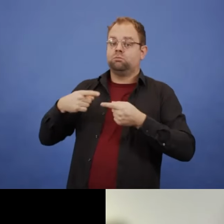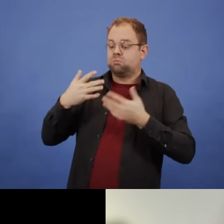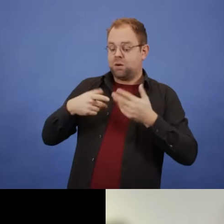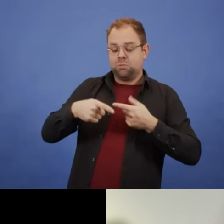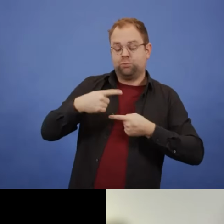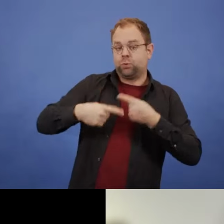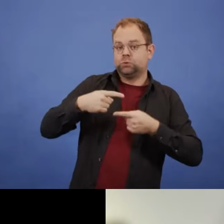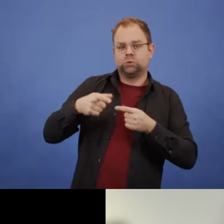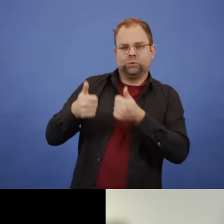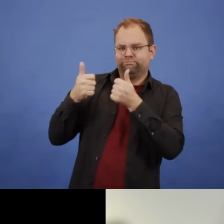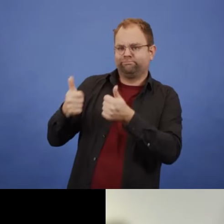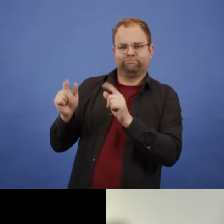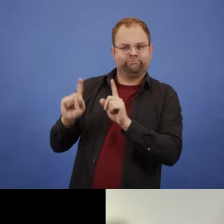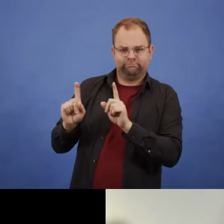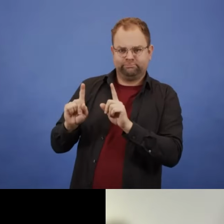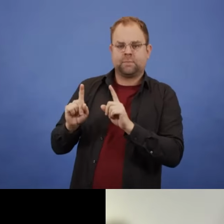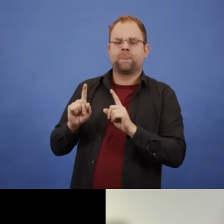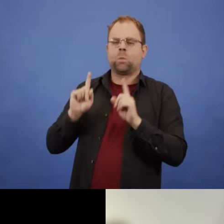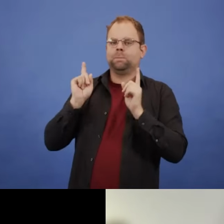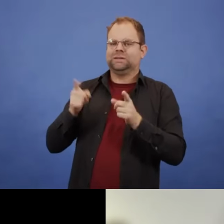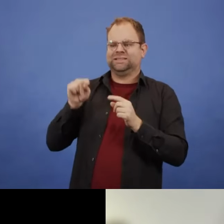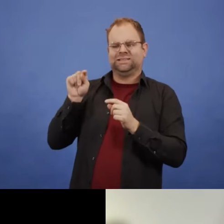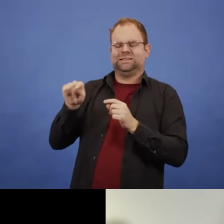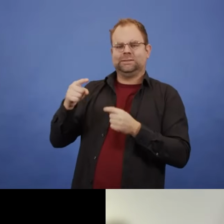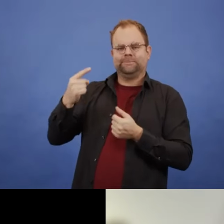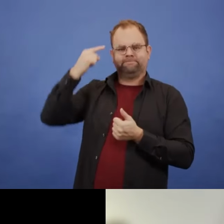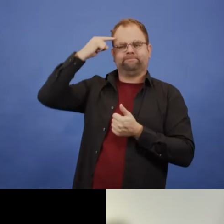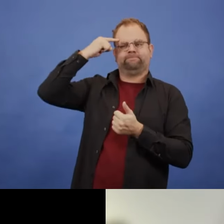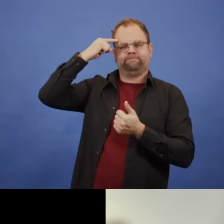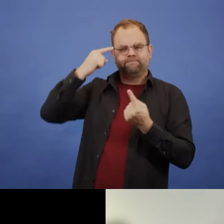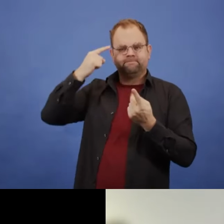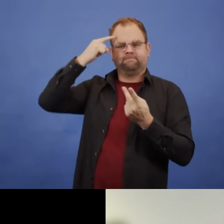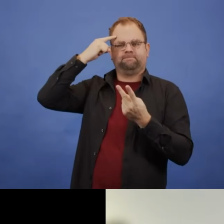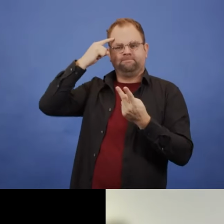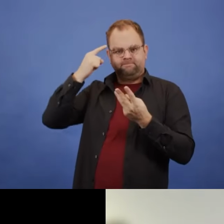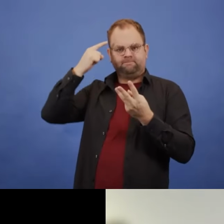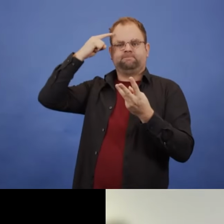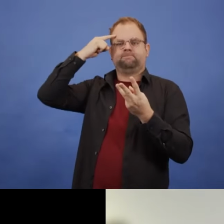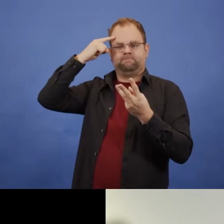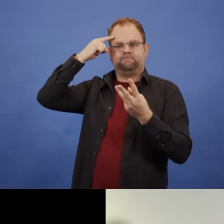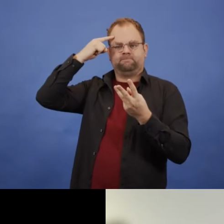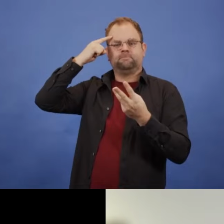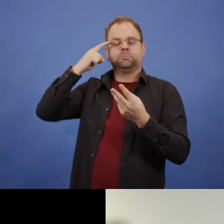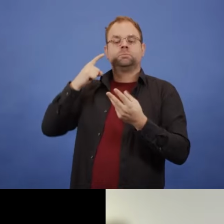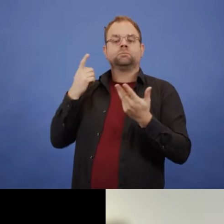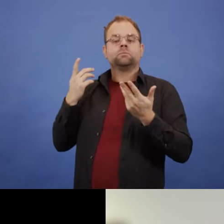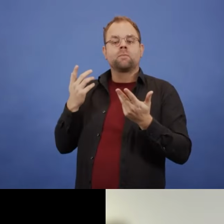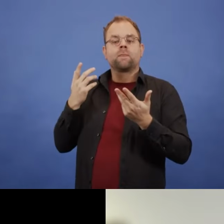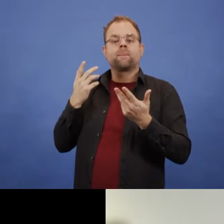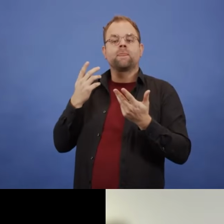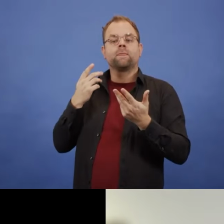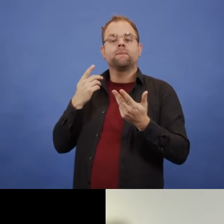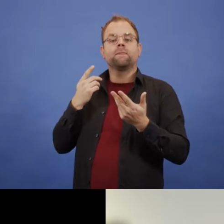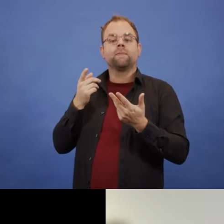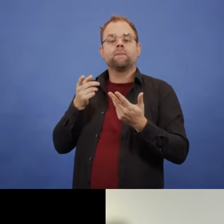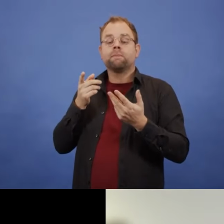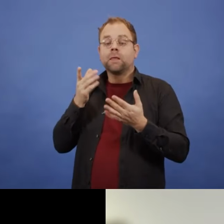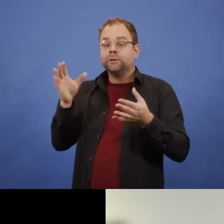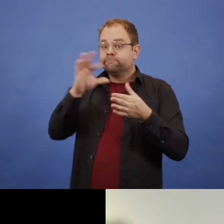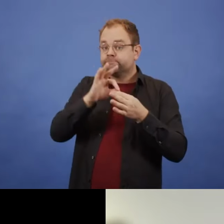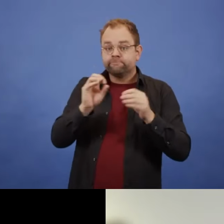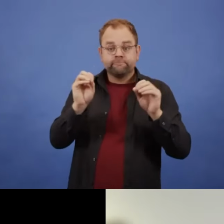asylum seekers can raise that themselves in the interview. When we conduct an interview, we